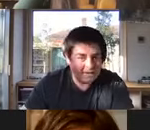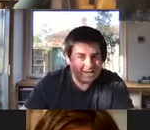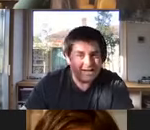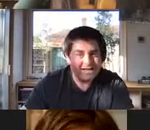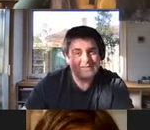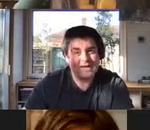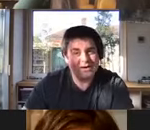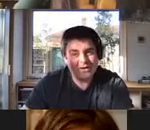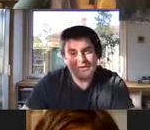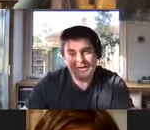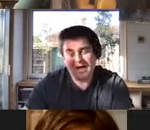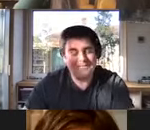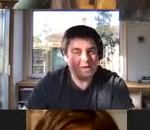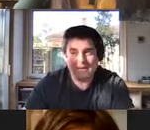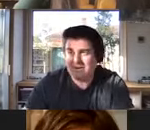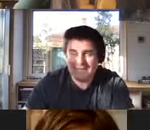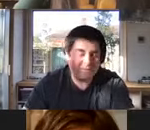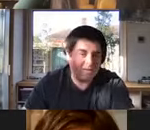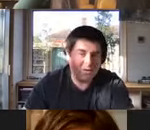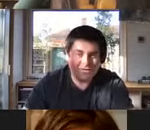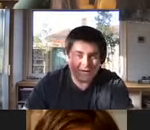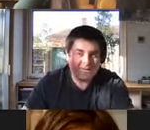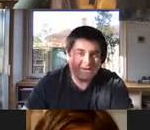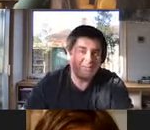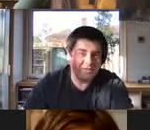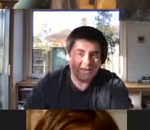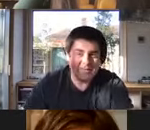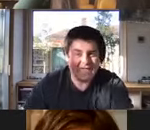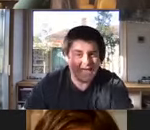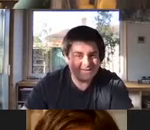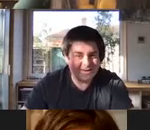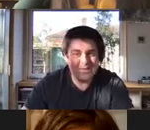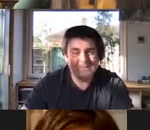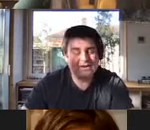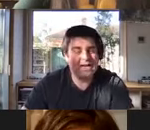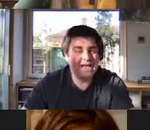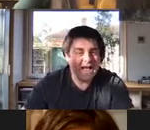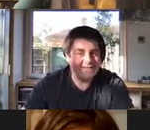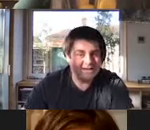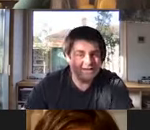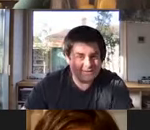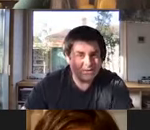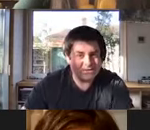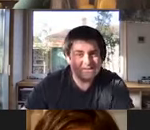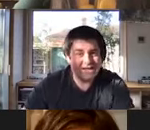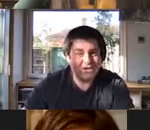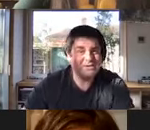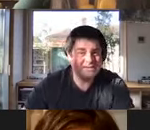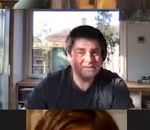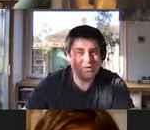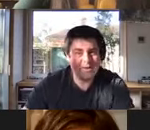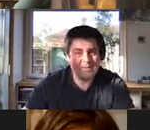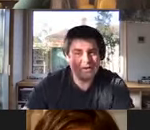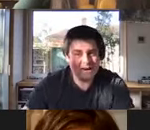our media and our, I mean, you might think about the World Factbook, you might think about the FCO website and the kinds of languages that are